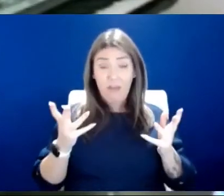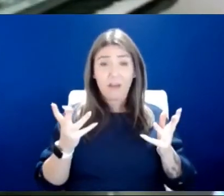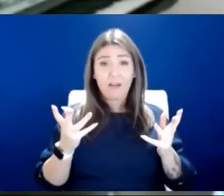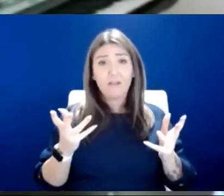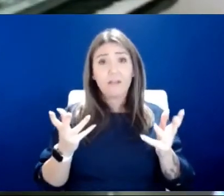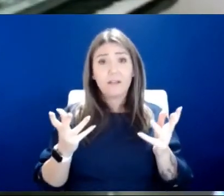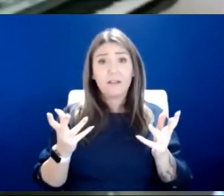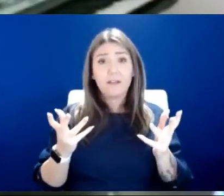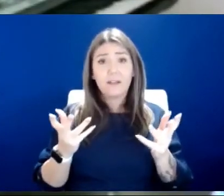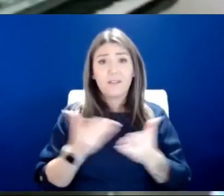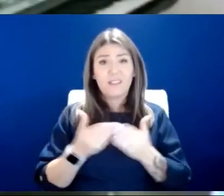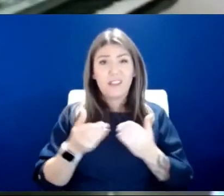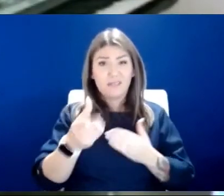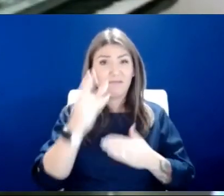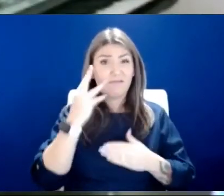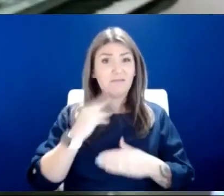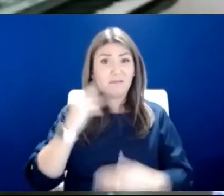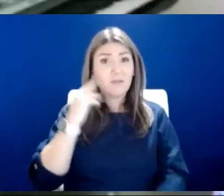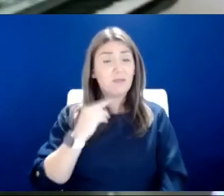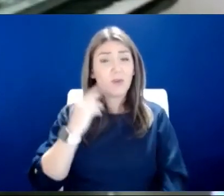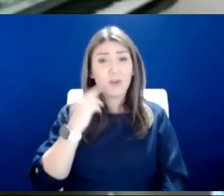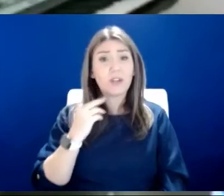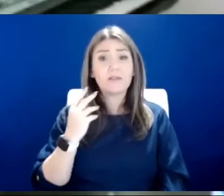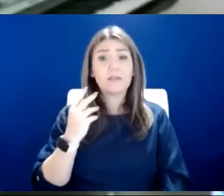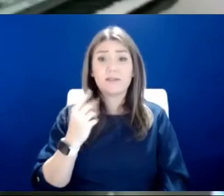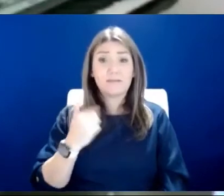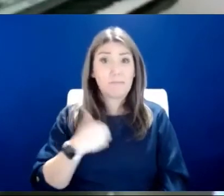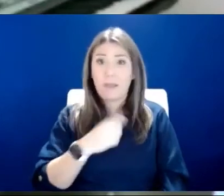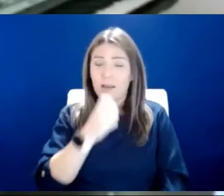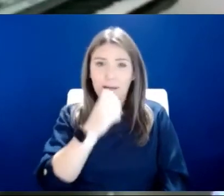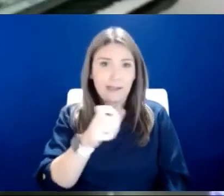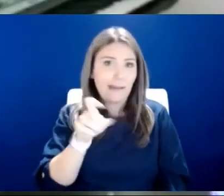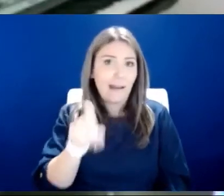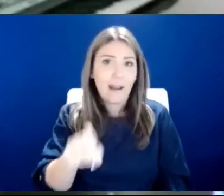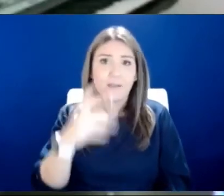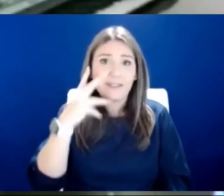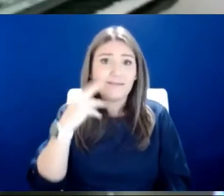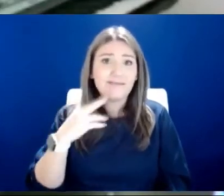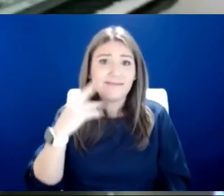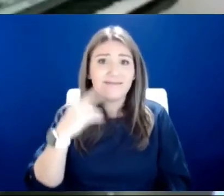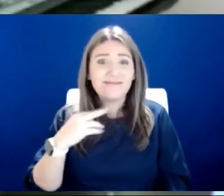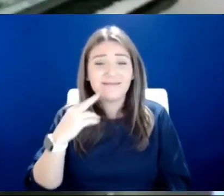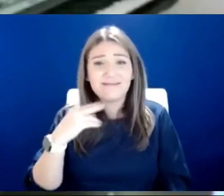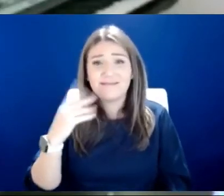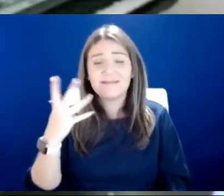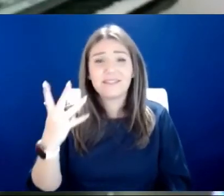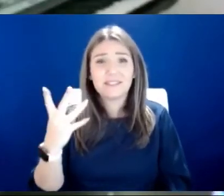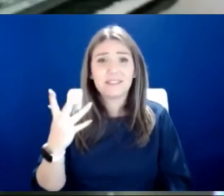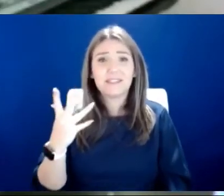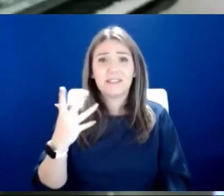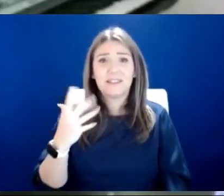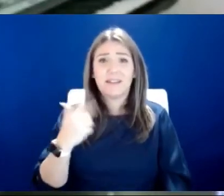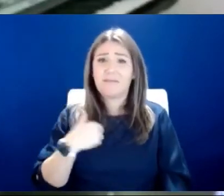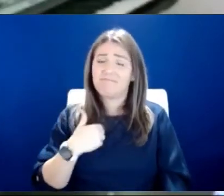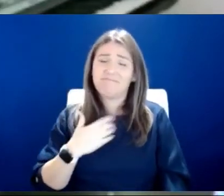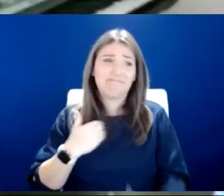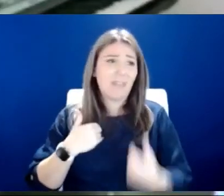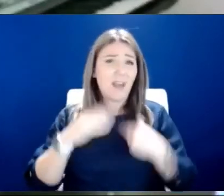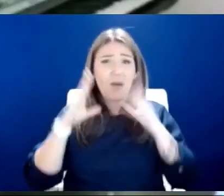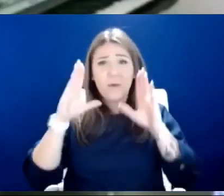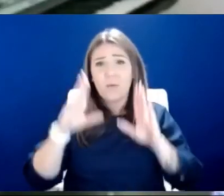that he went through, I didn't have to go through because, you know, I had great doctors like Dr.